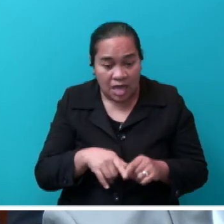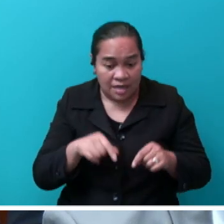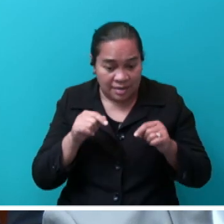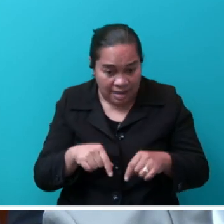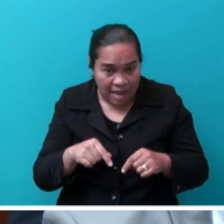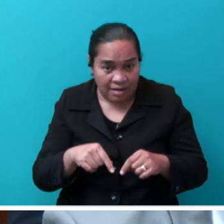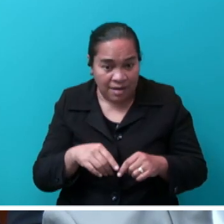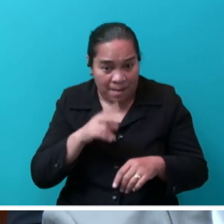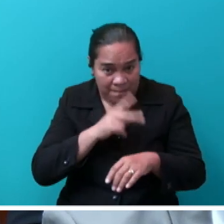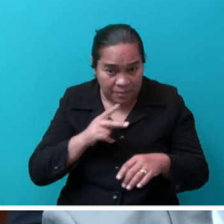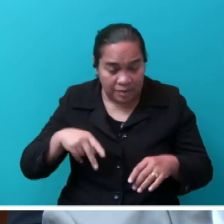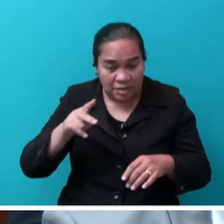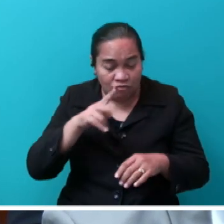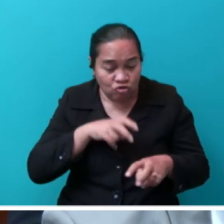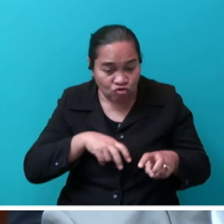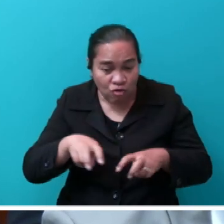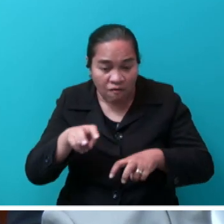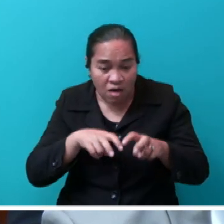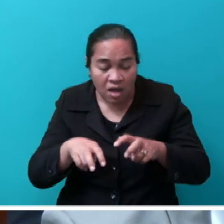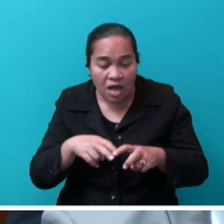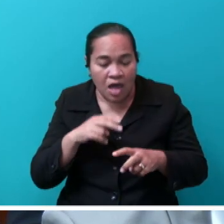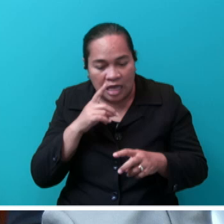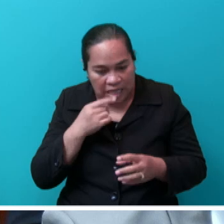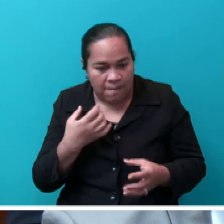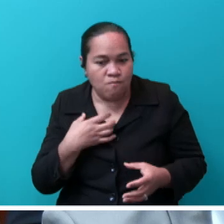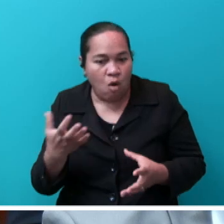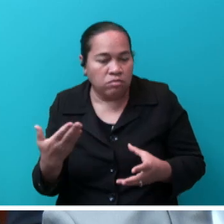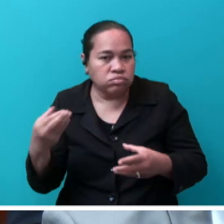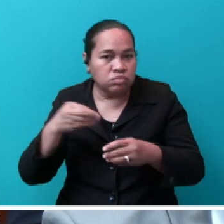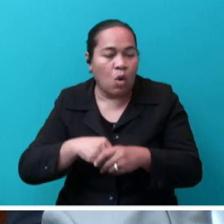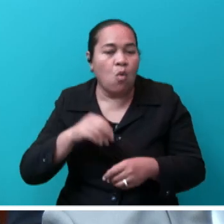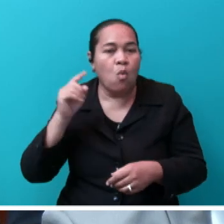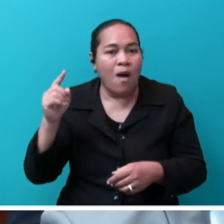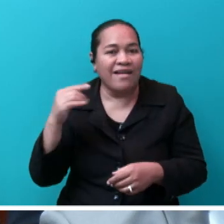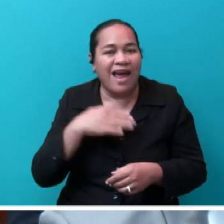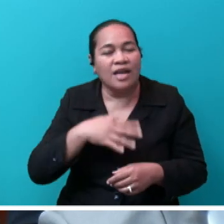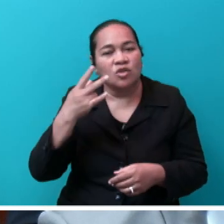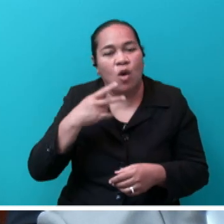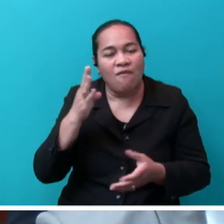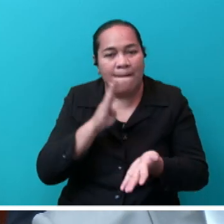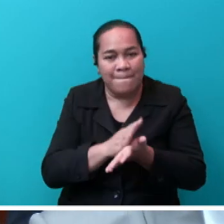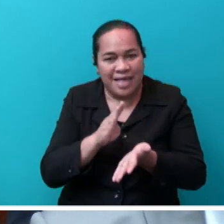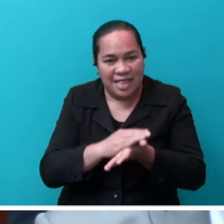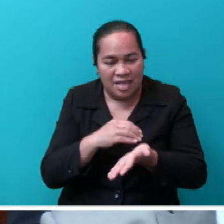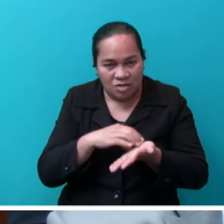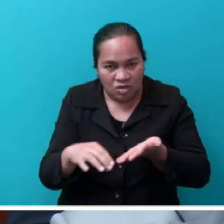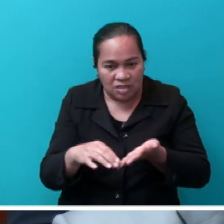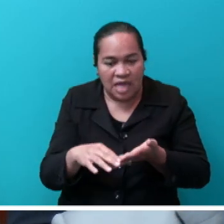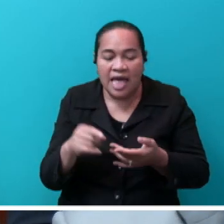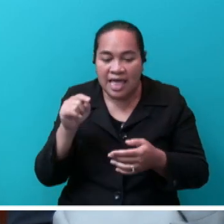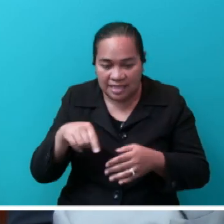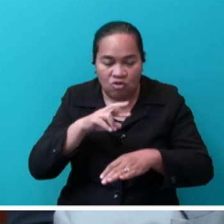and tourism sector could inject an additional $112 billion to the region's economy by